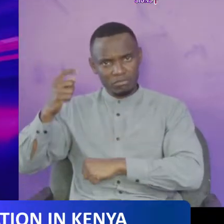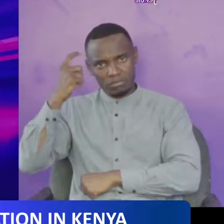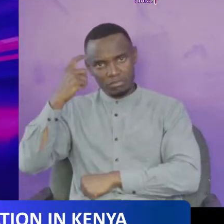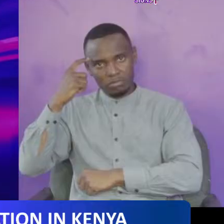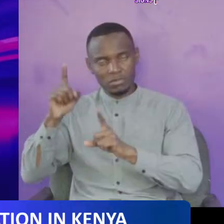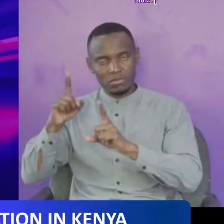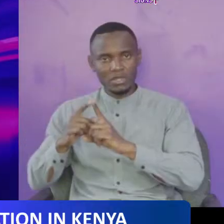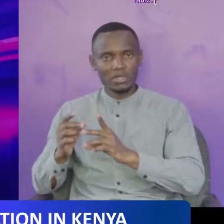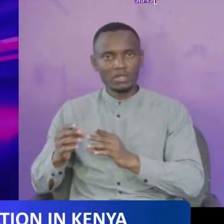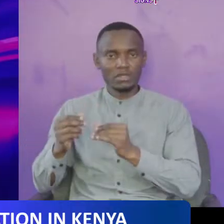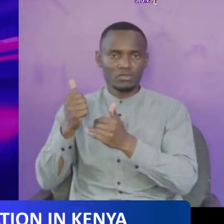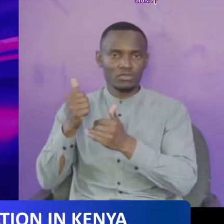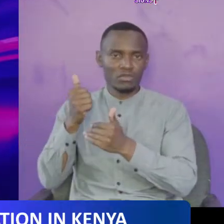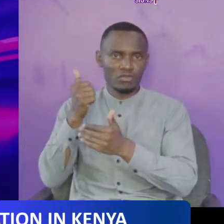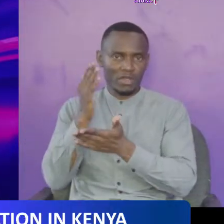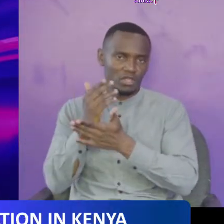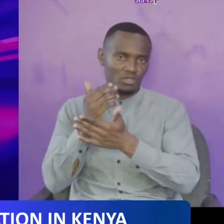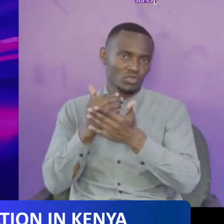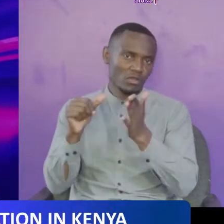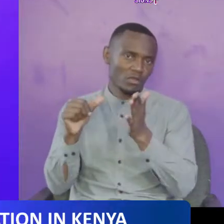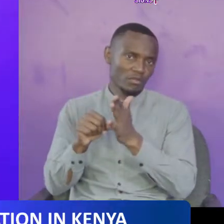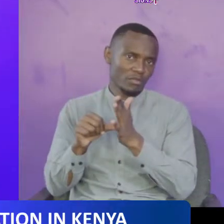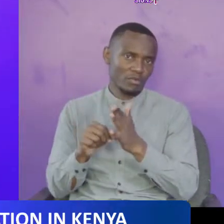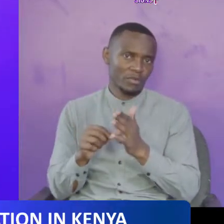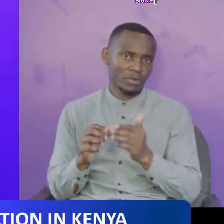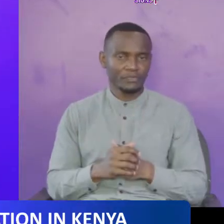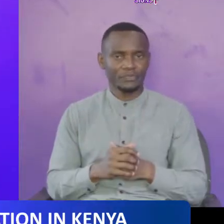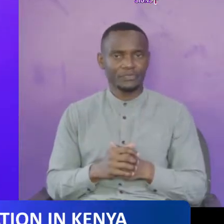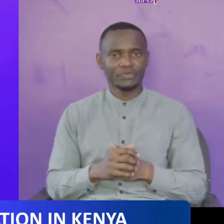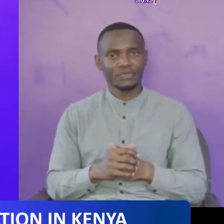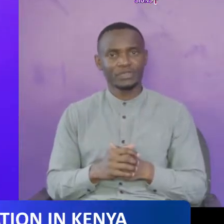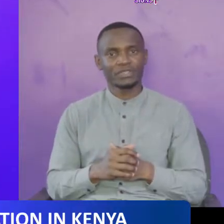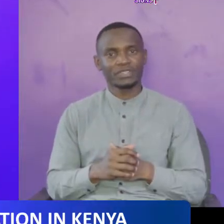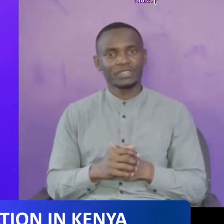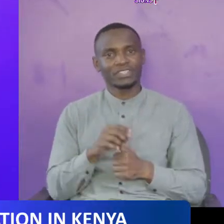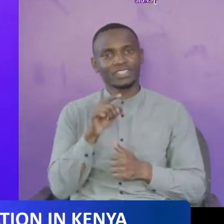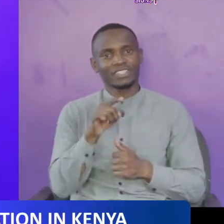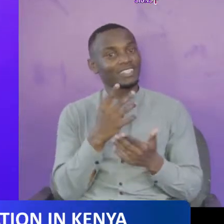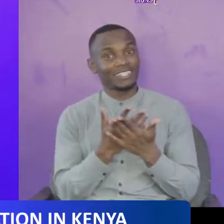actual problems? Alan, this thing is going down.